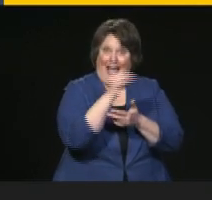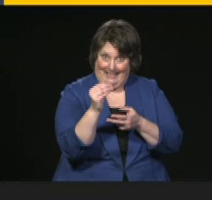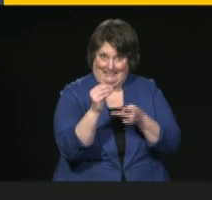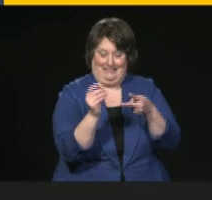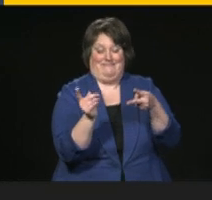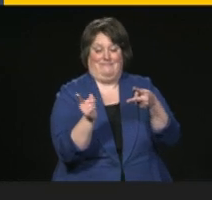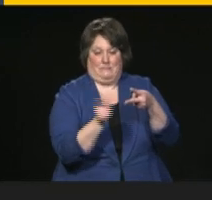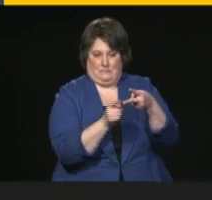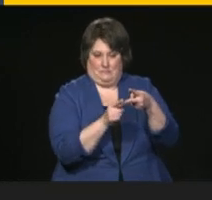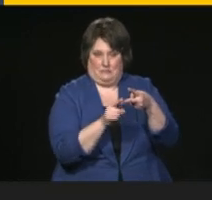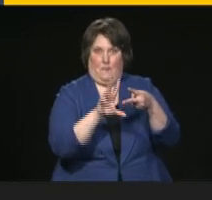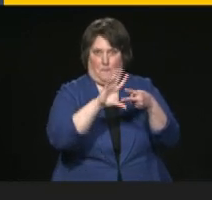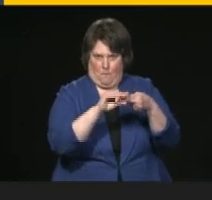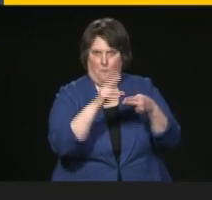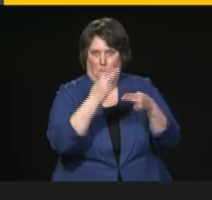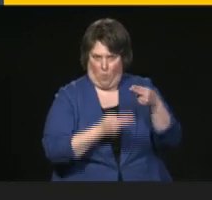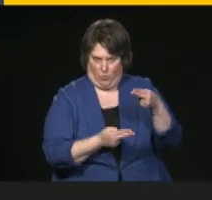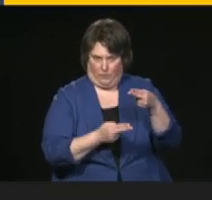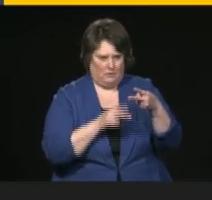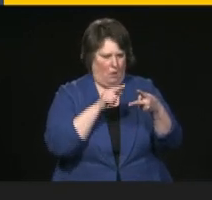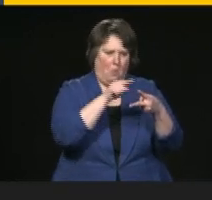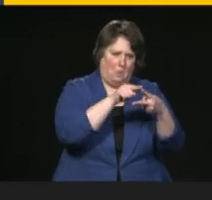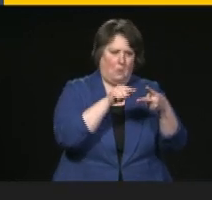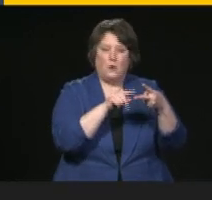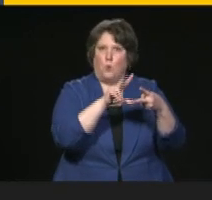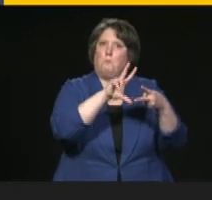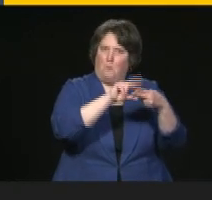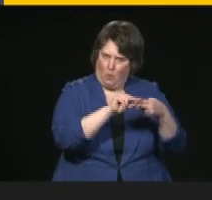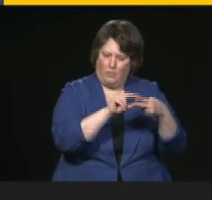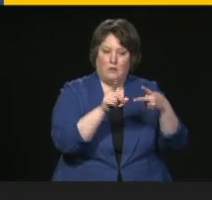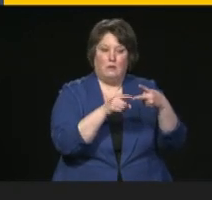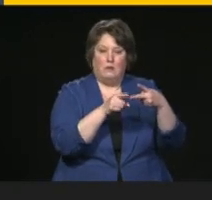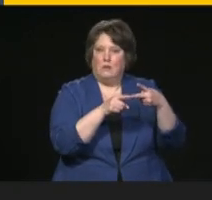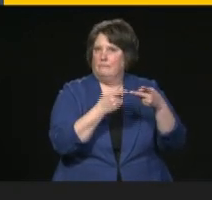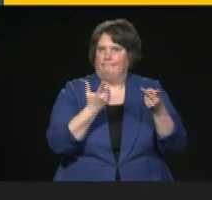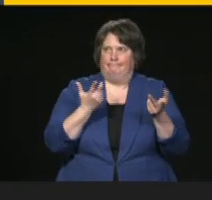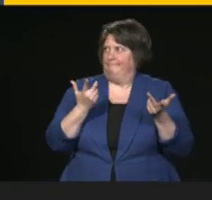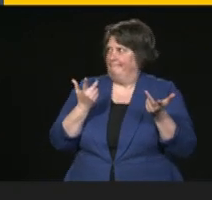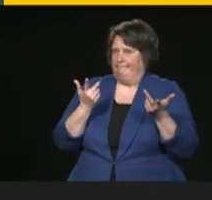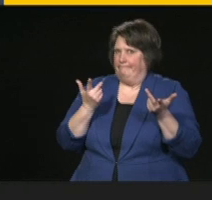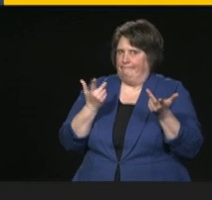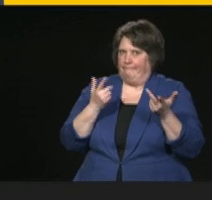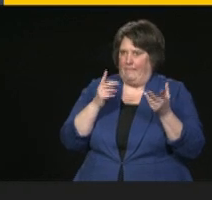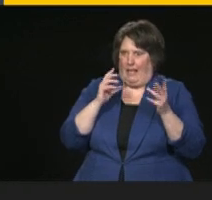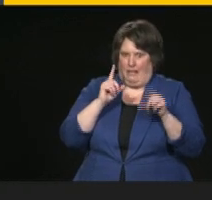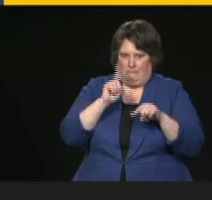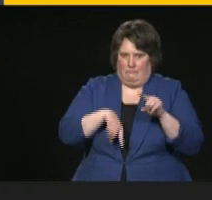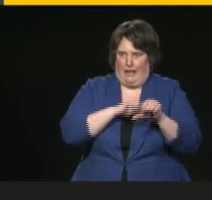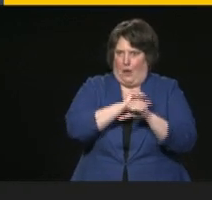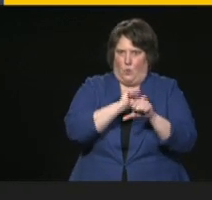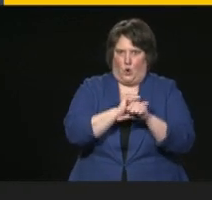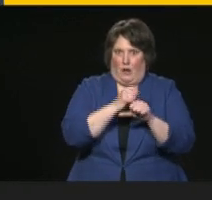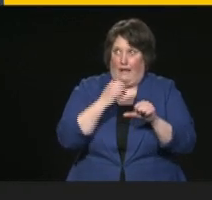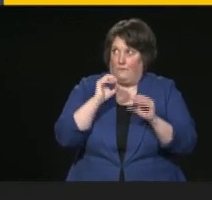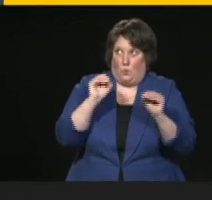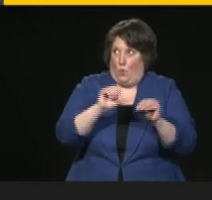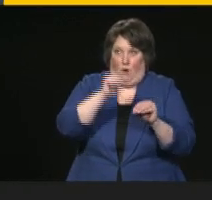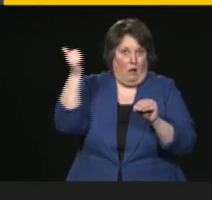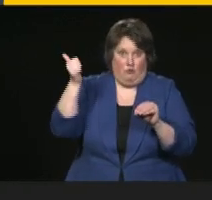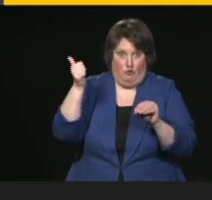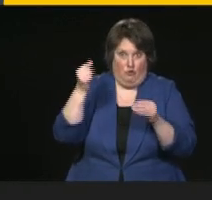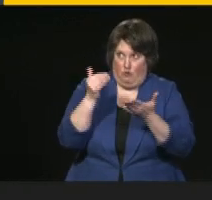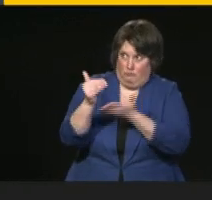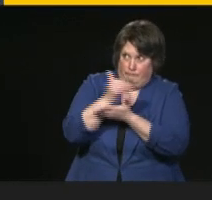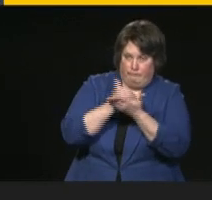in which they have no other source of income at this time. So that means that if the person is ill, if the person